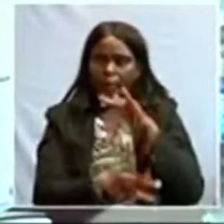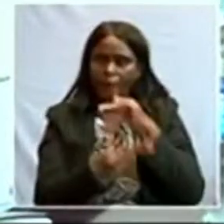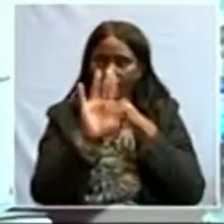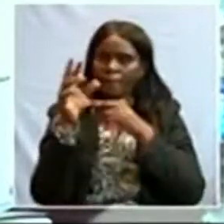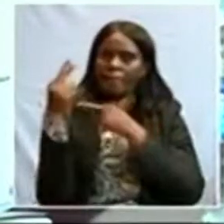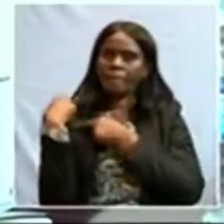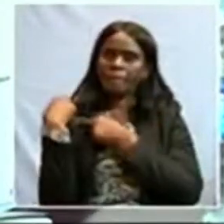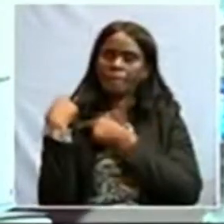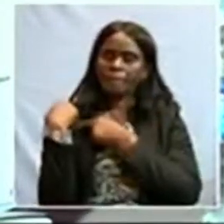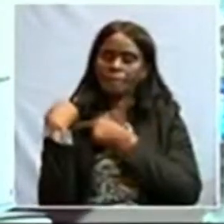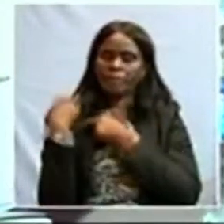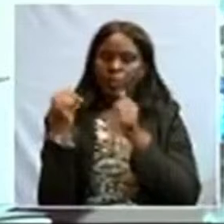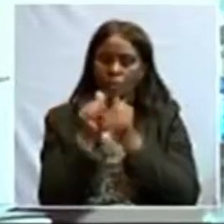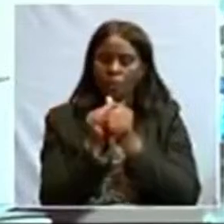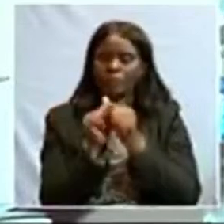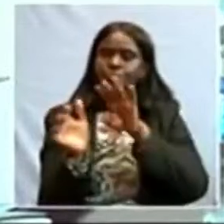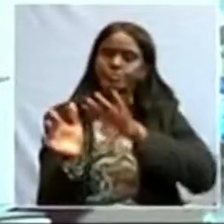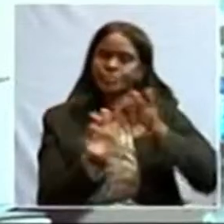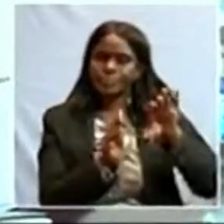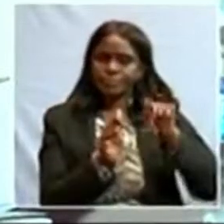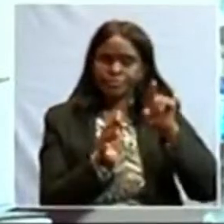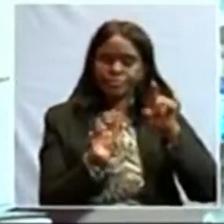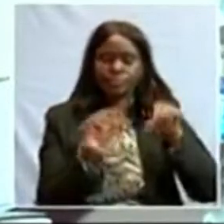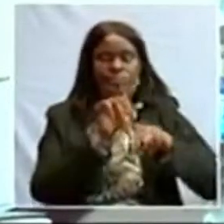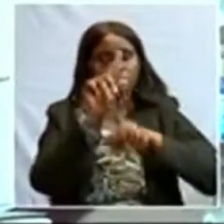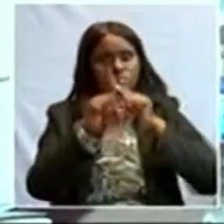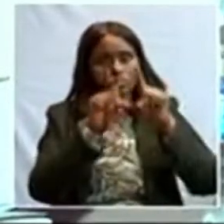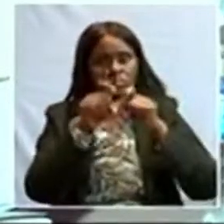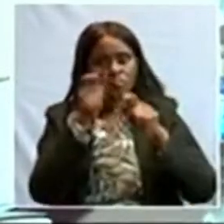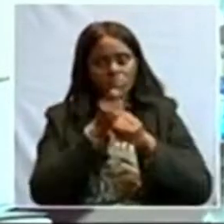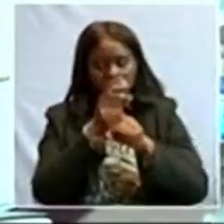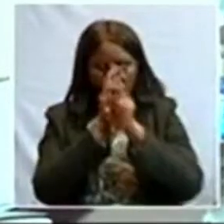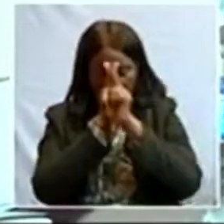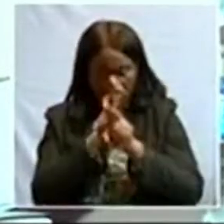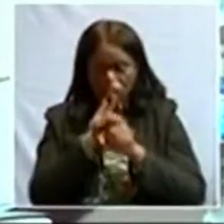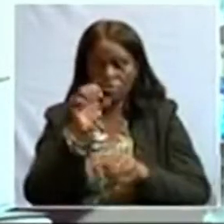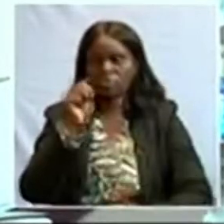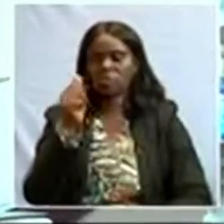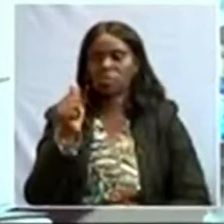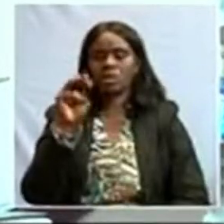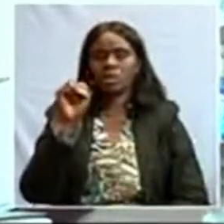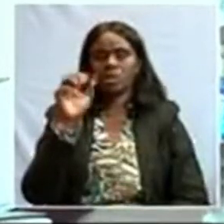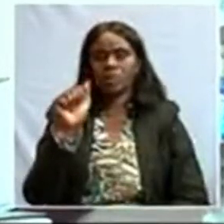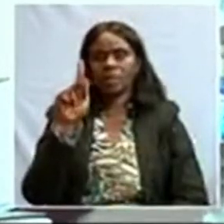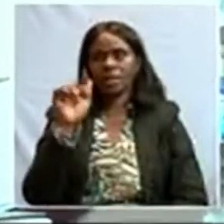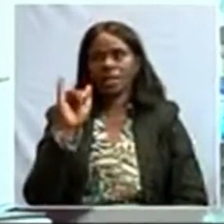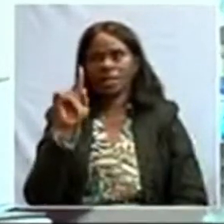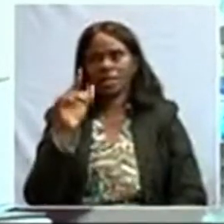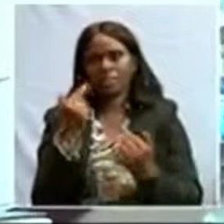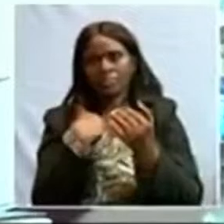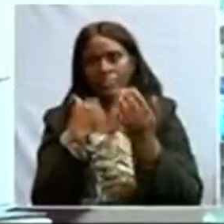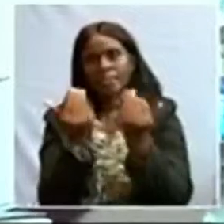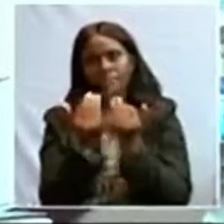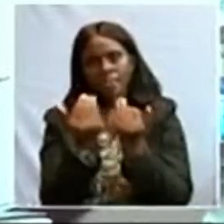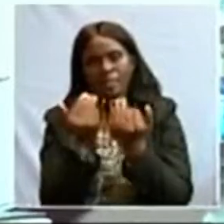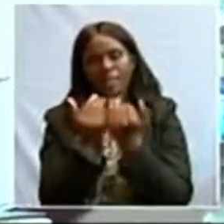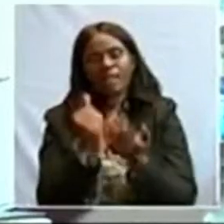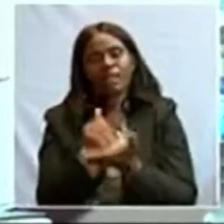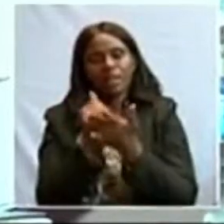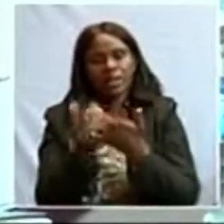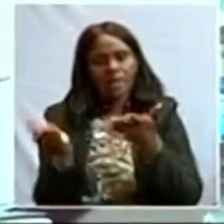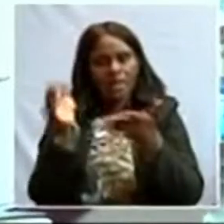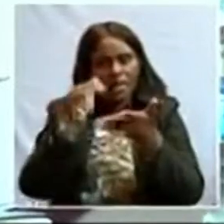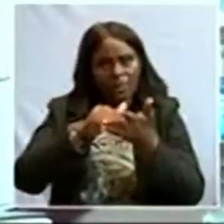charge. With regard to the question from Honorable Samakai, I beg your indulgence by asking